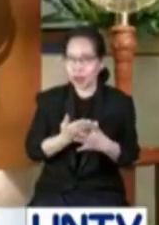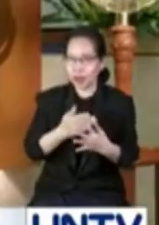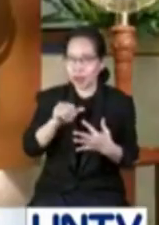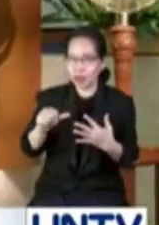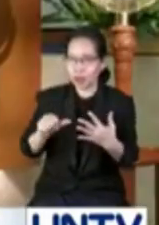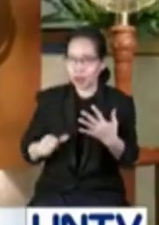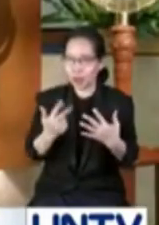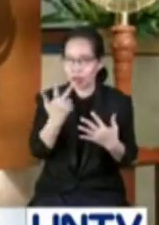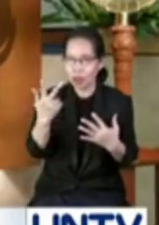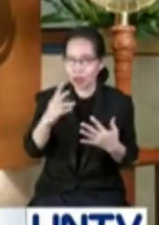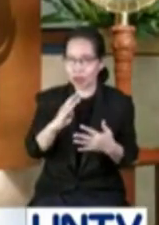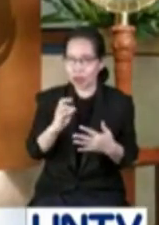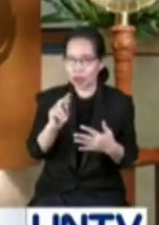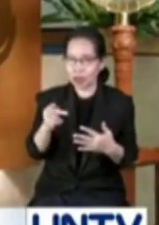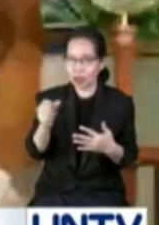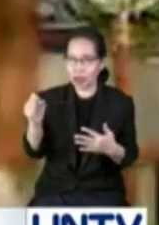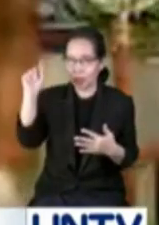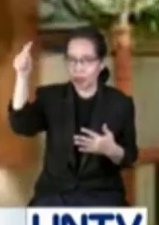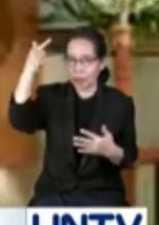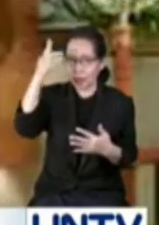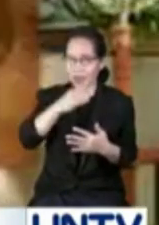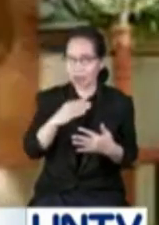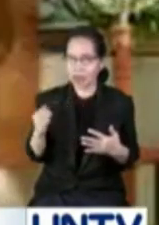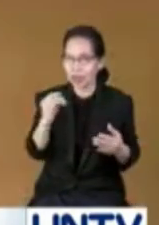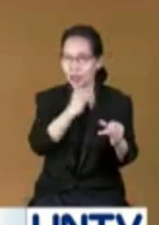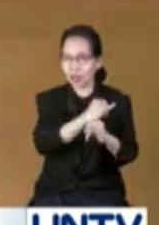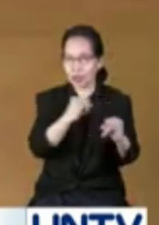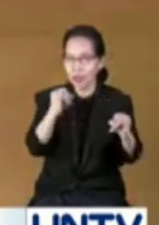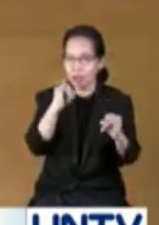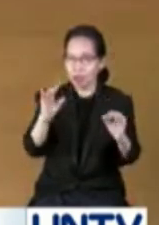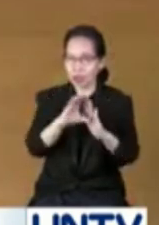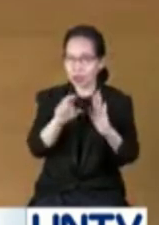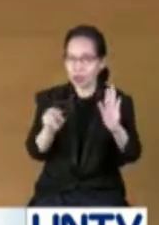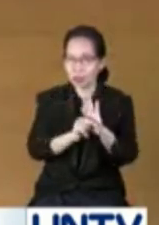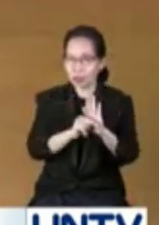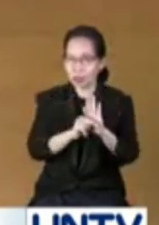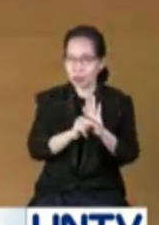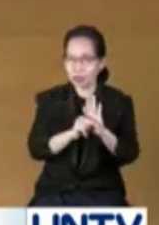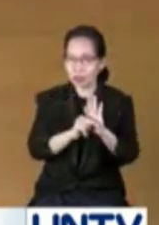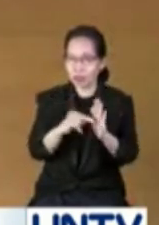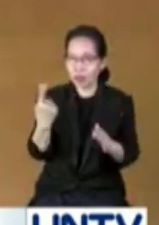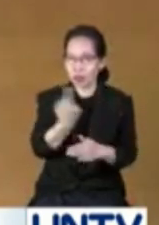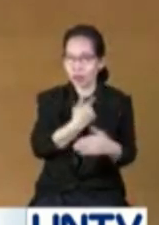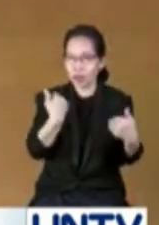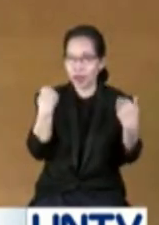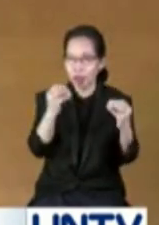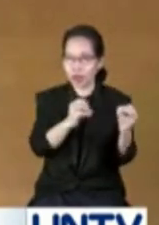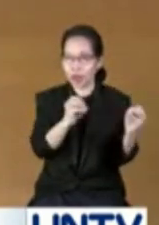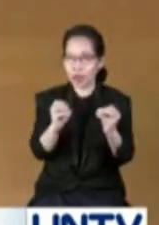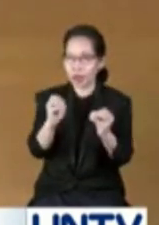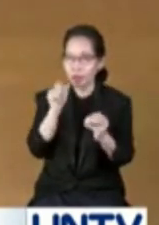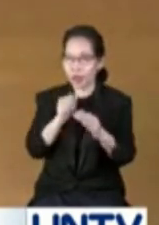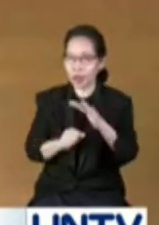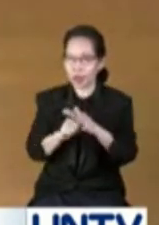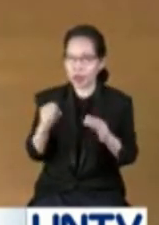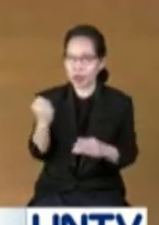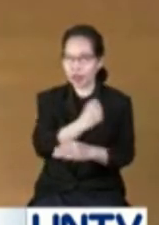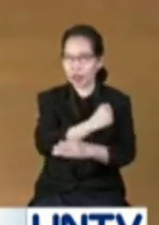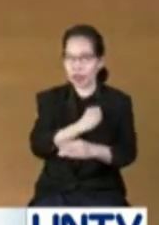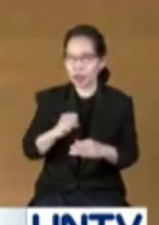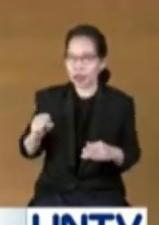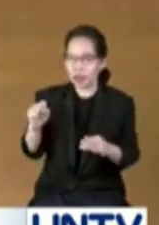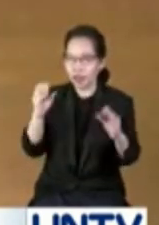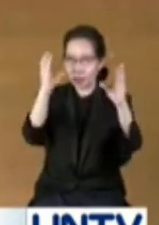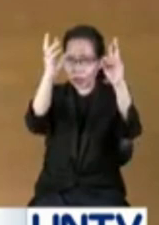of government and the independent constitutional bodies. We have organized private sector advisory councils and